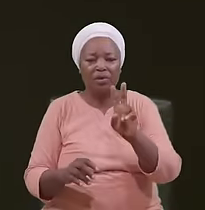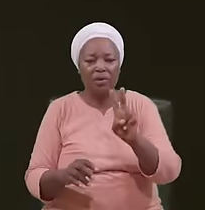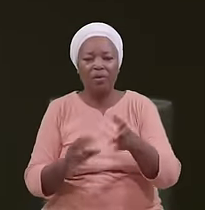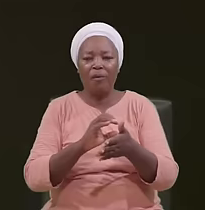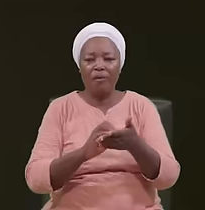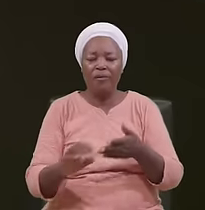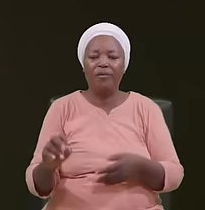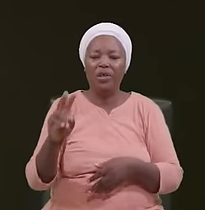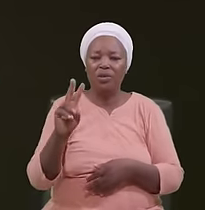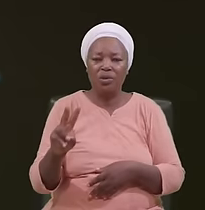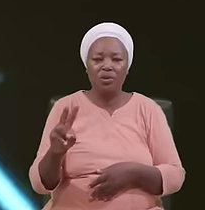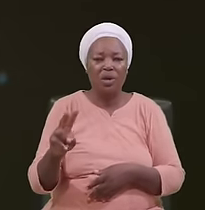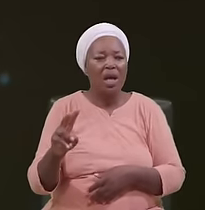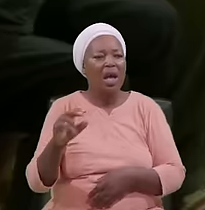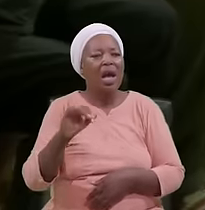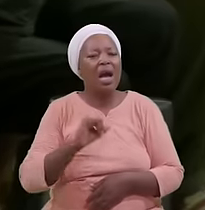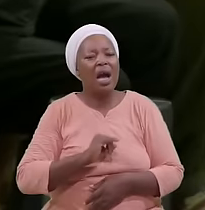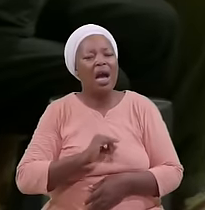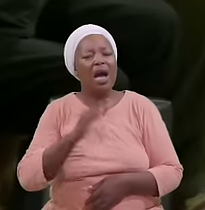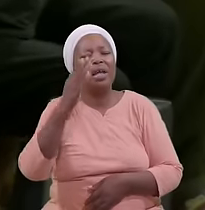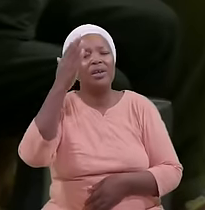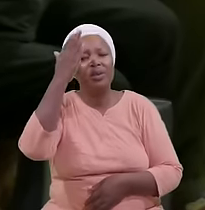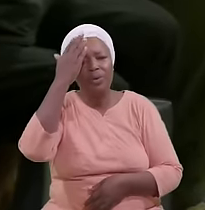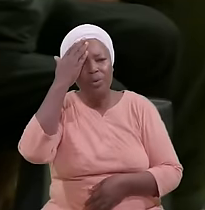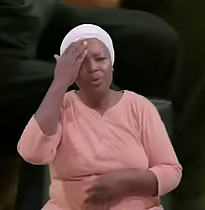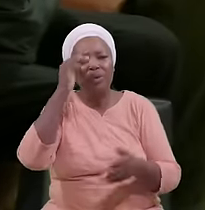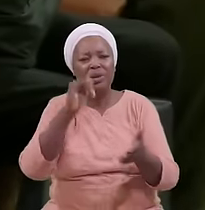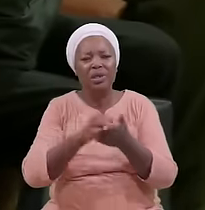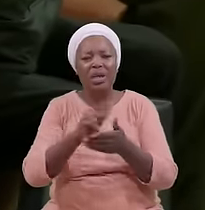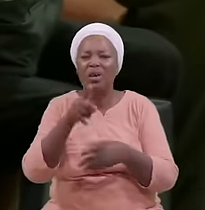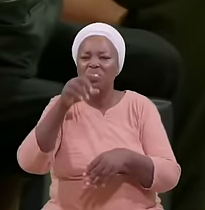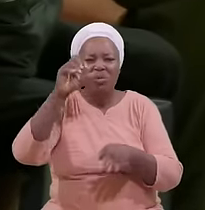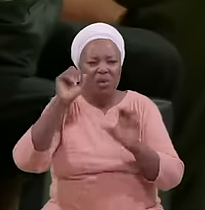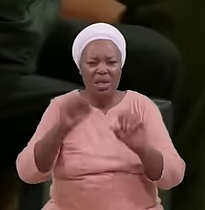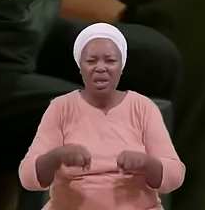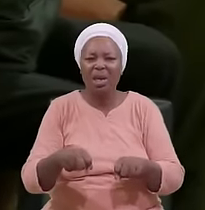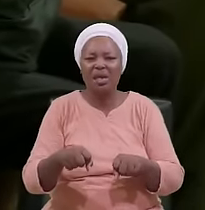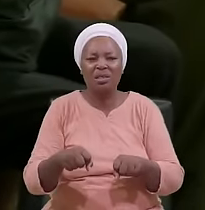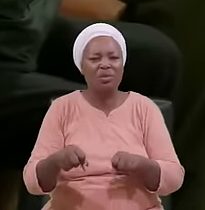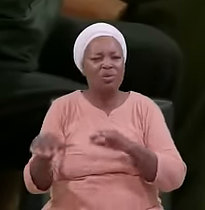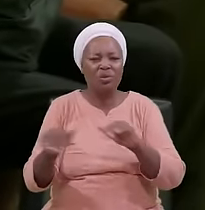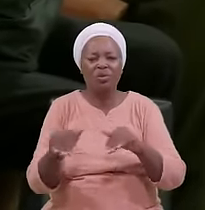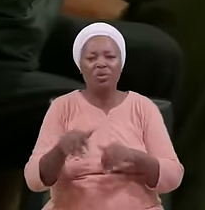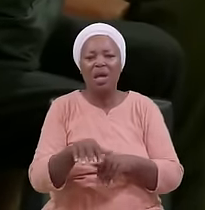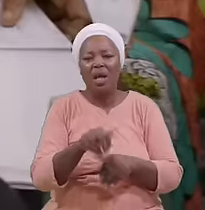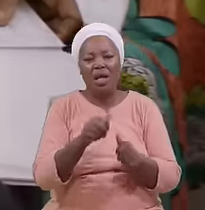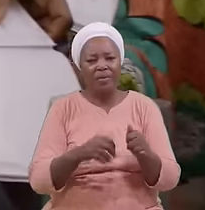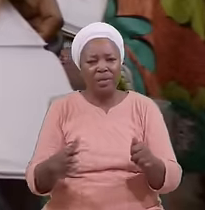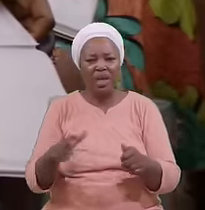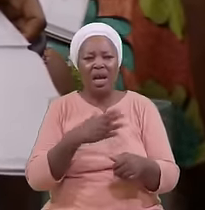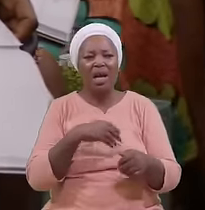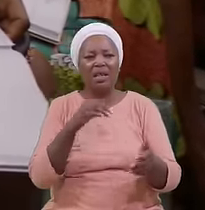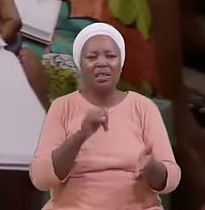from verse 2. I know that thou canst do everything, and that no